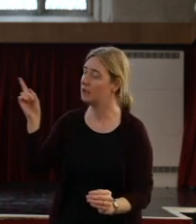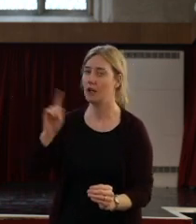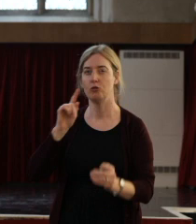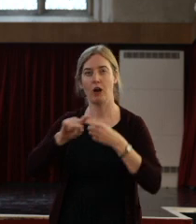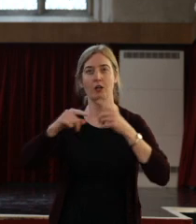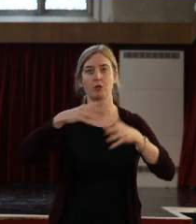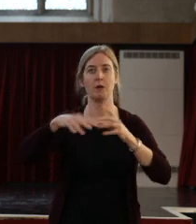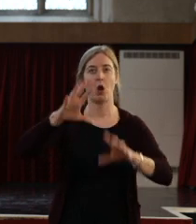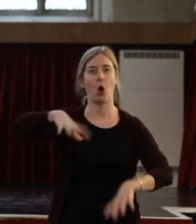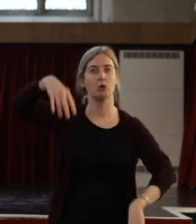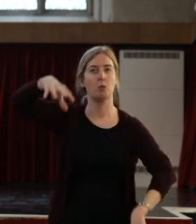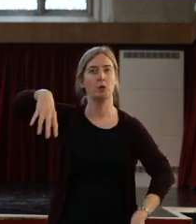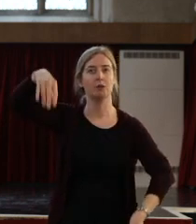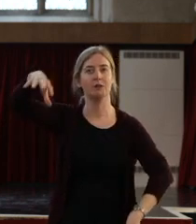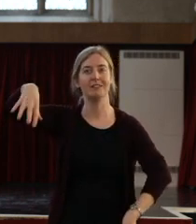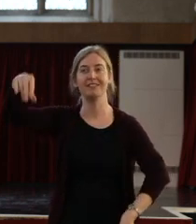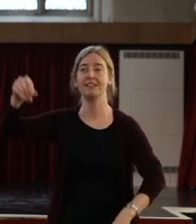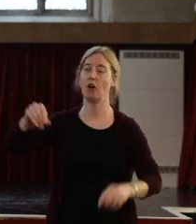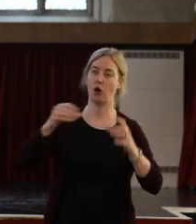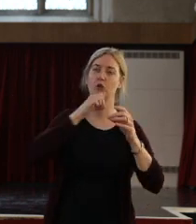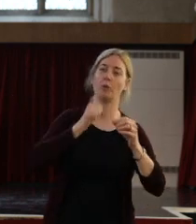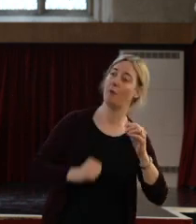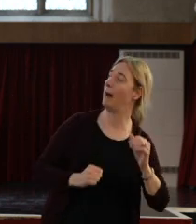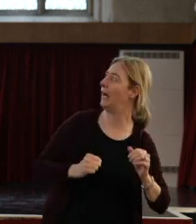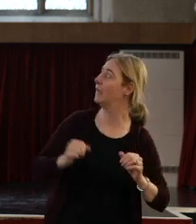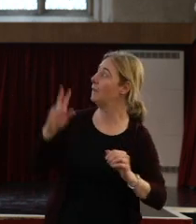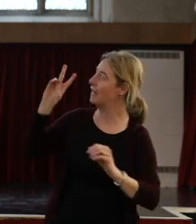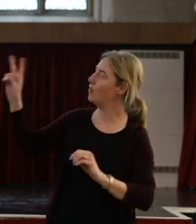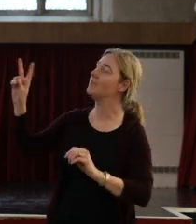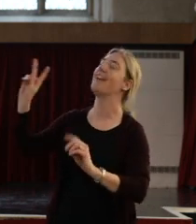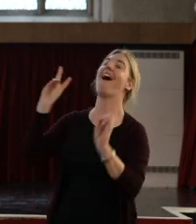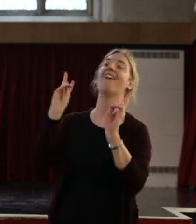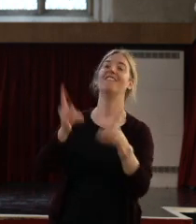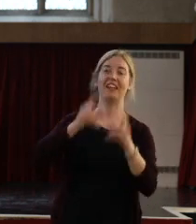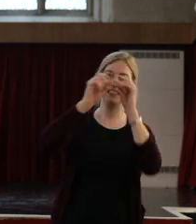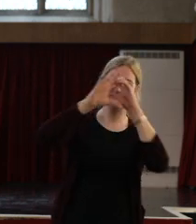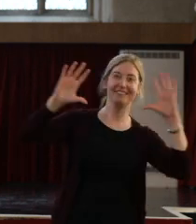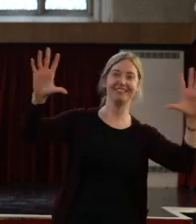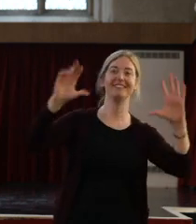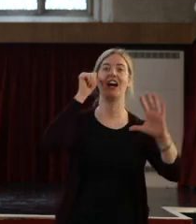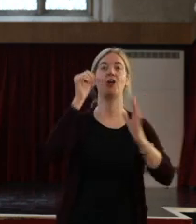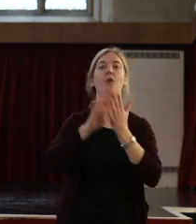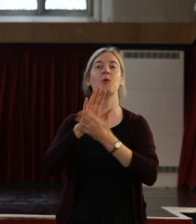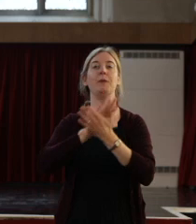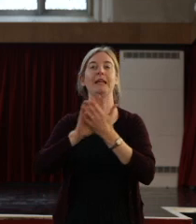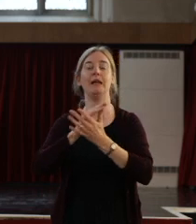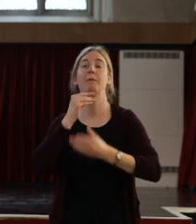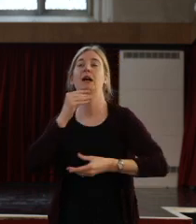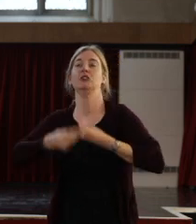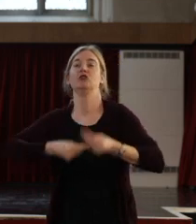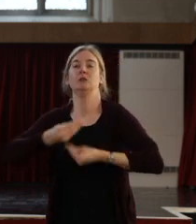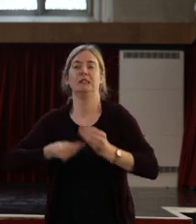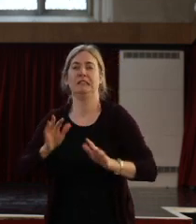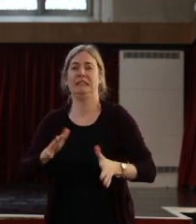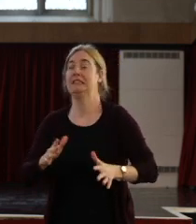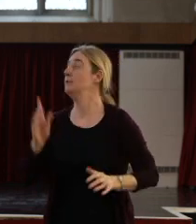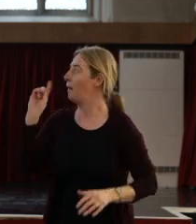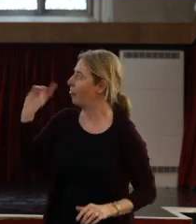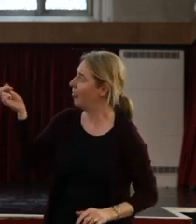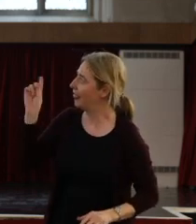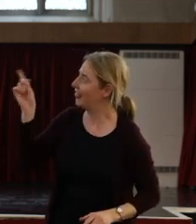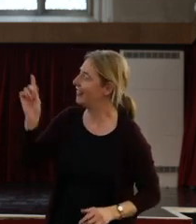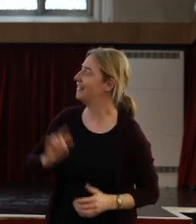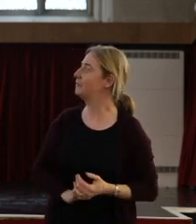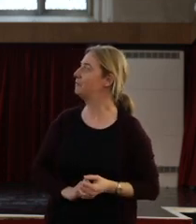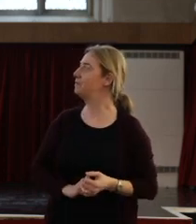light octopus on top of a man. Makes a lot more sense when you've got a visualization of it than my description, so hopefully that does it a bit more